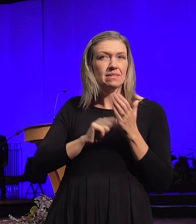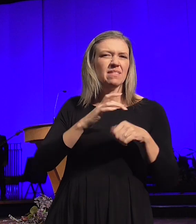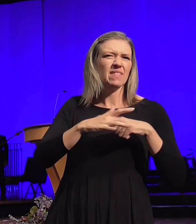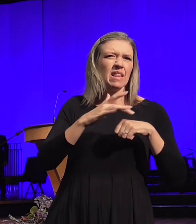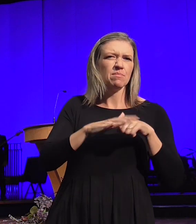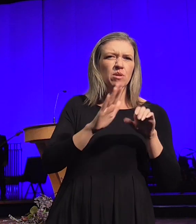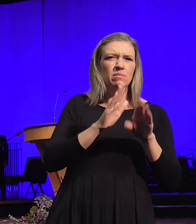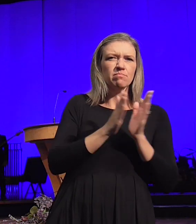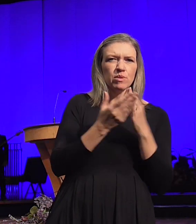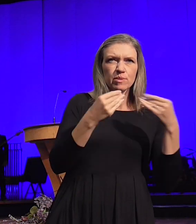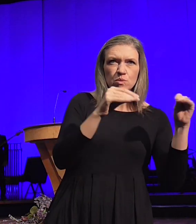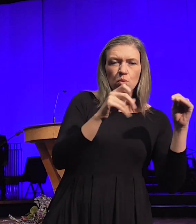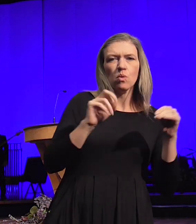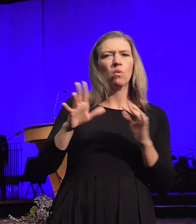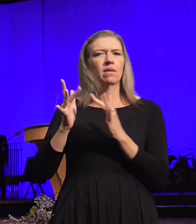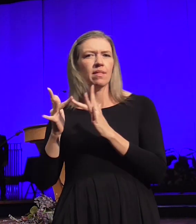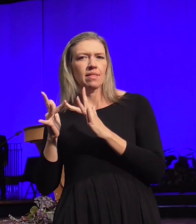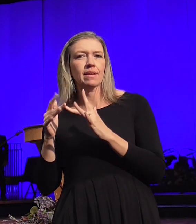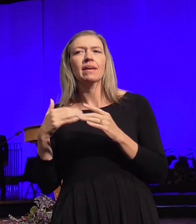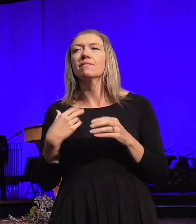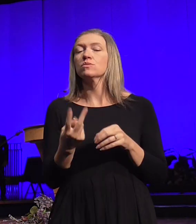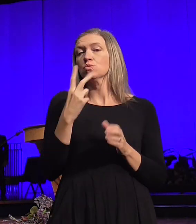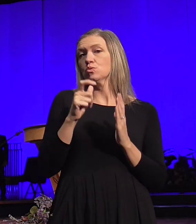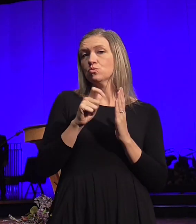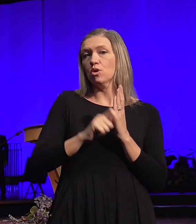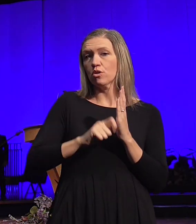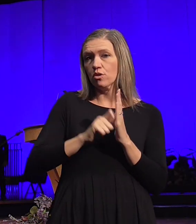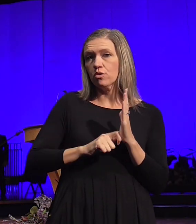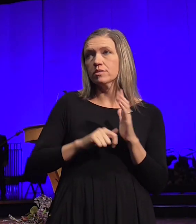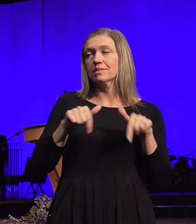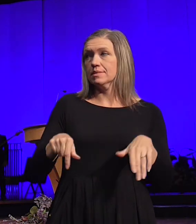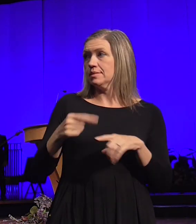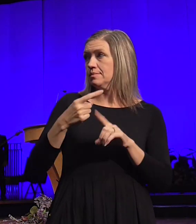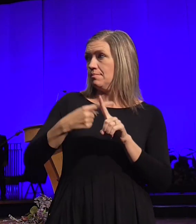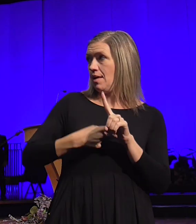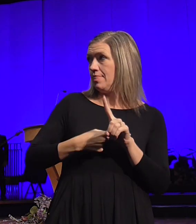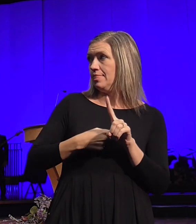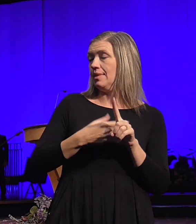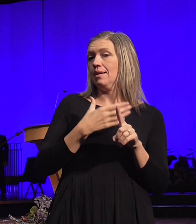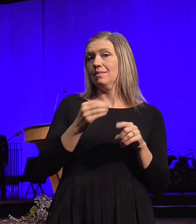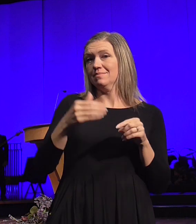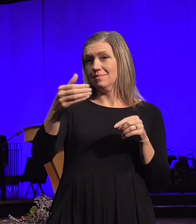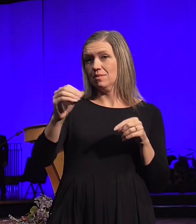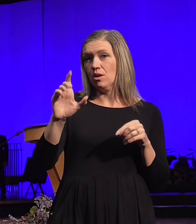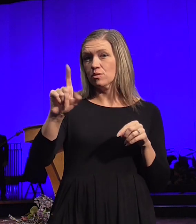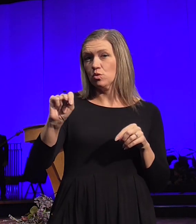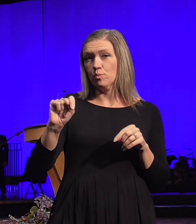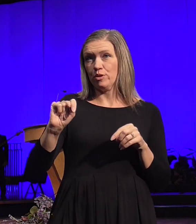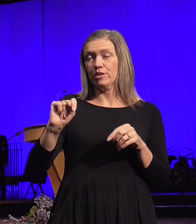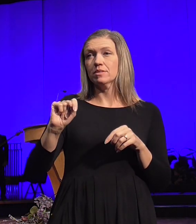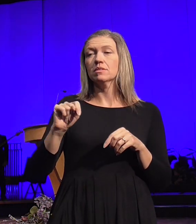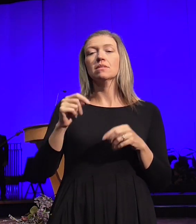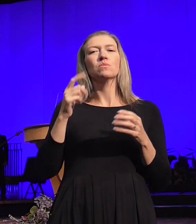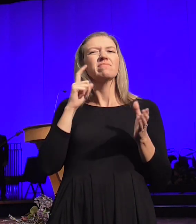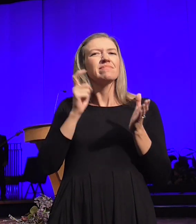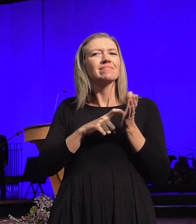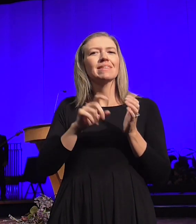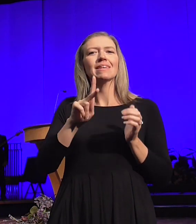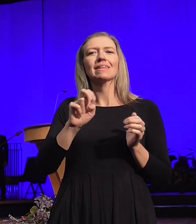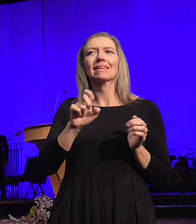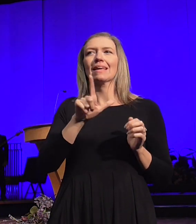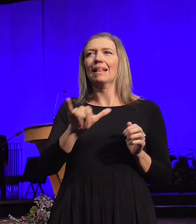2 articles from practitioners in this month and October's issue. And so I want to recognize Kelly Robbins, now Reverend Kelly